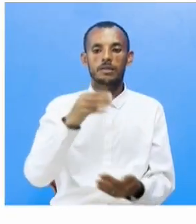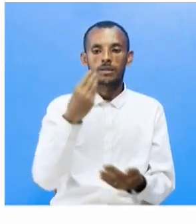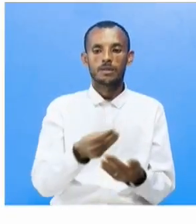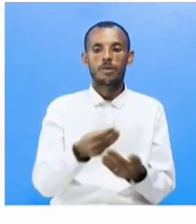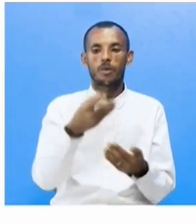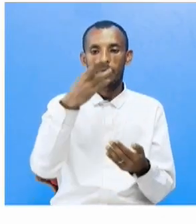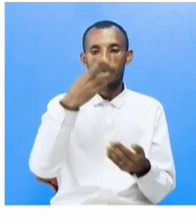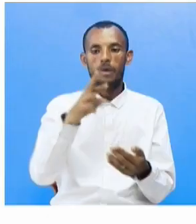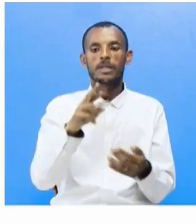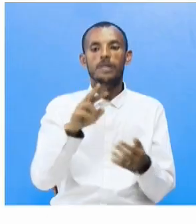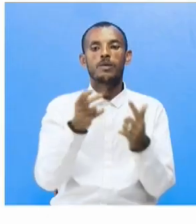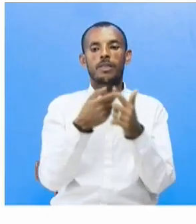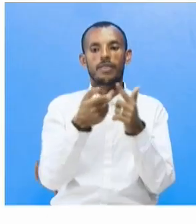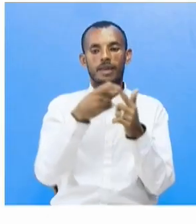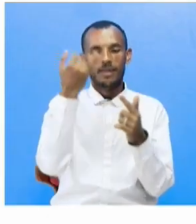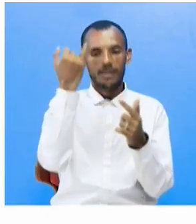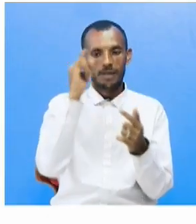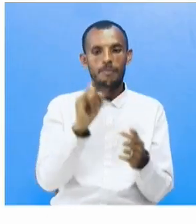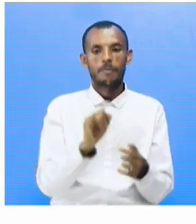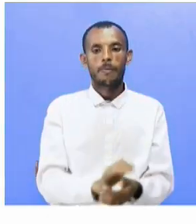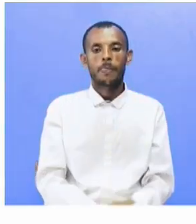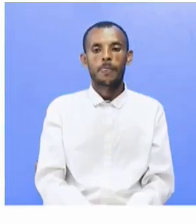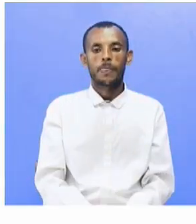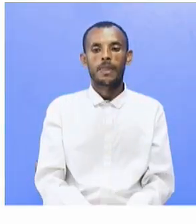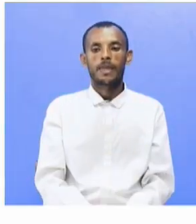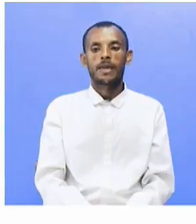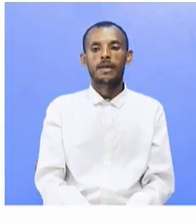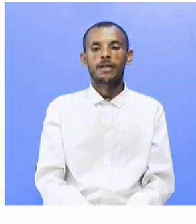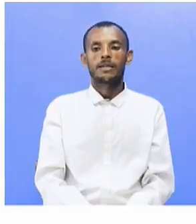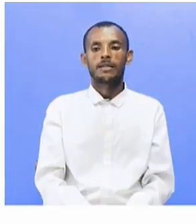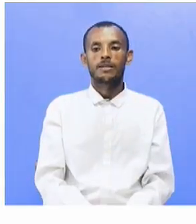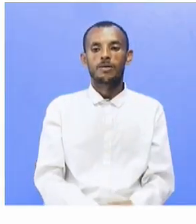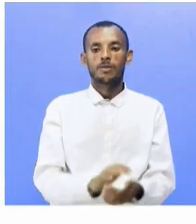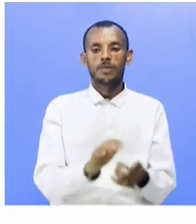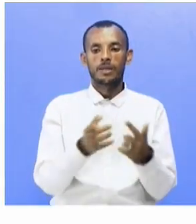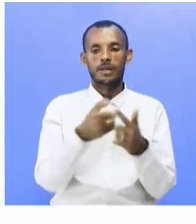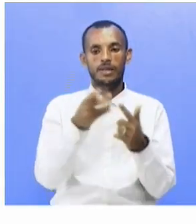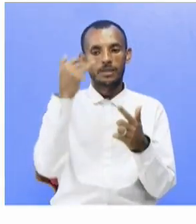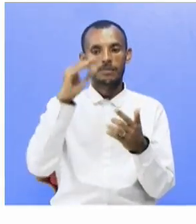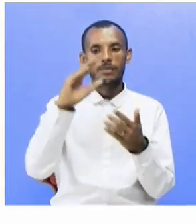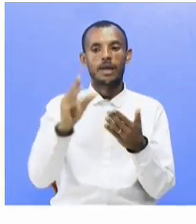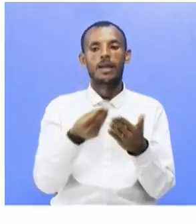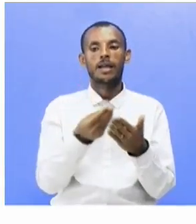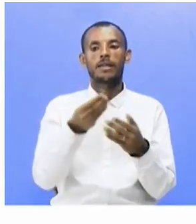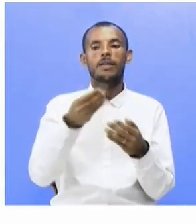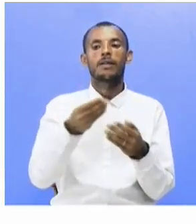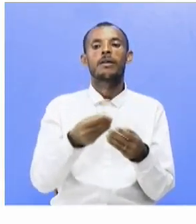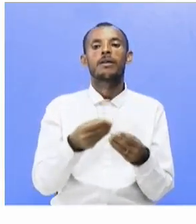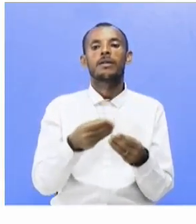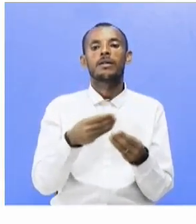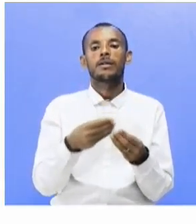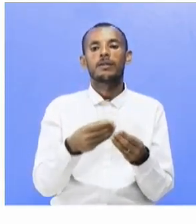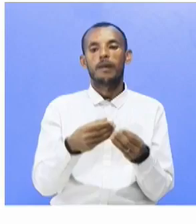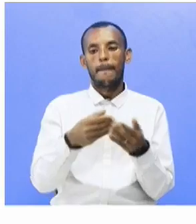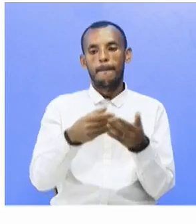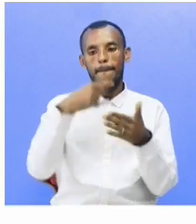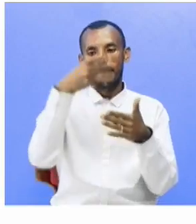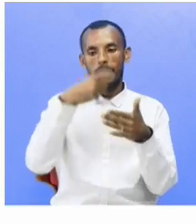Again, the second term is selling price. Selling price,